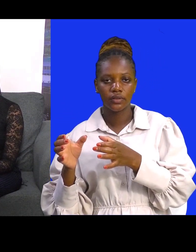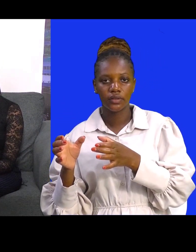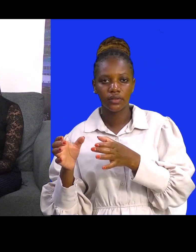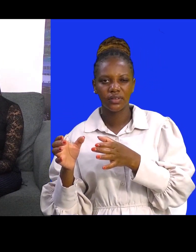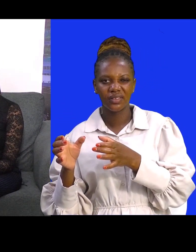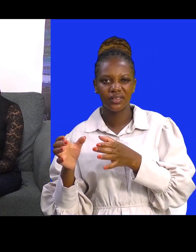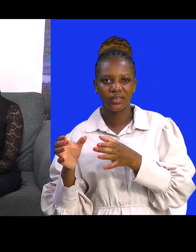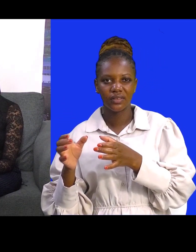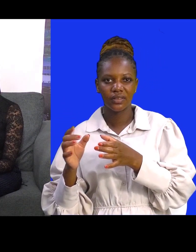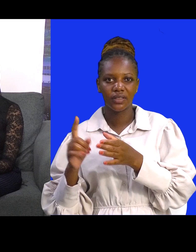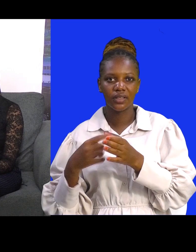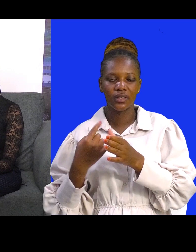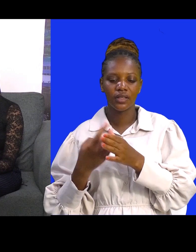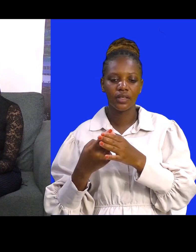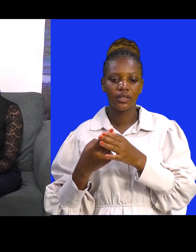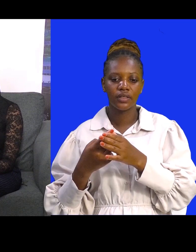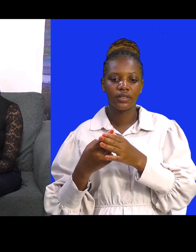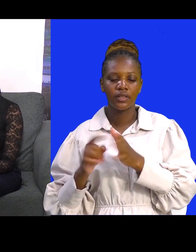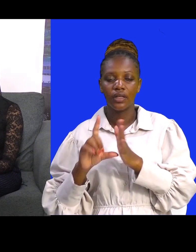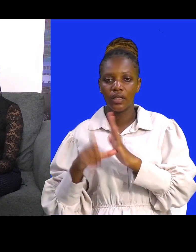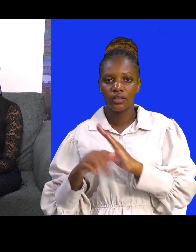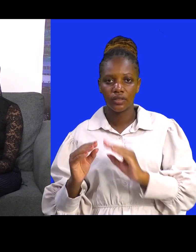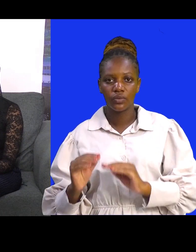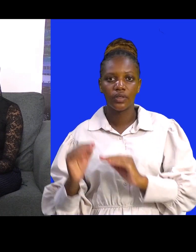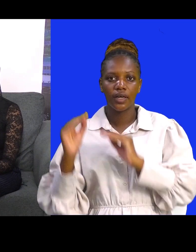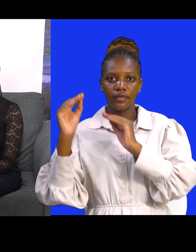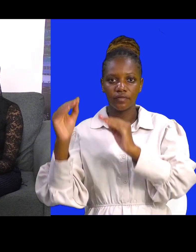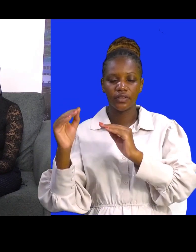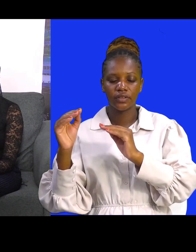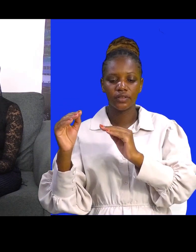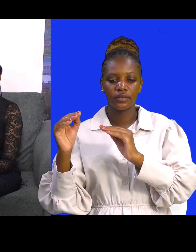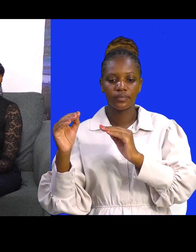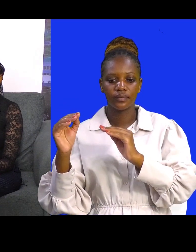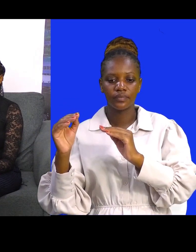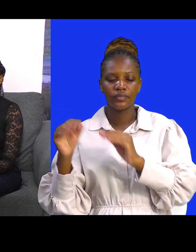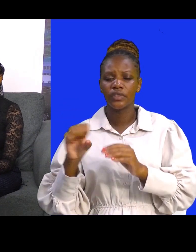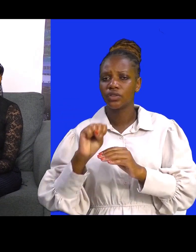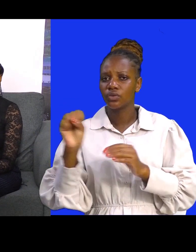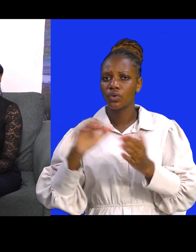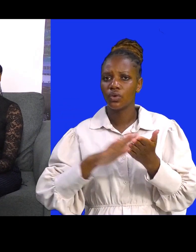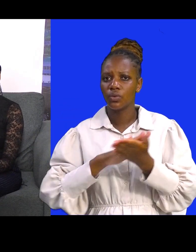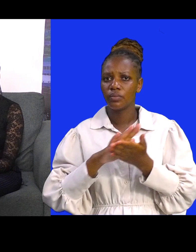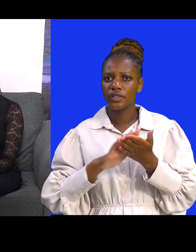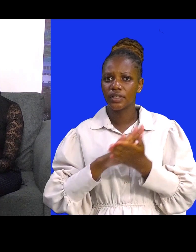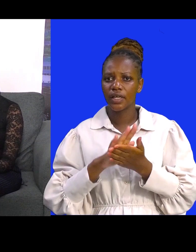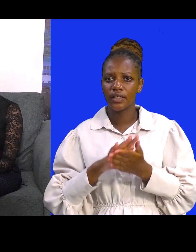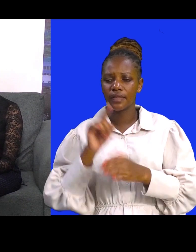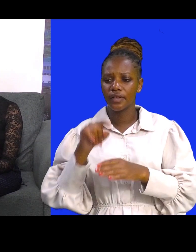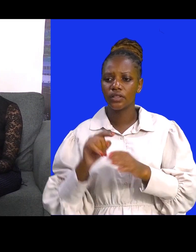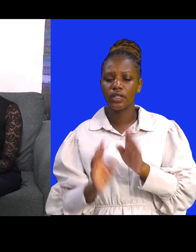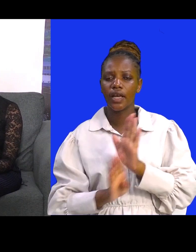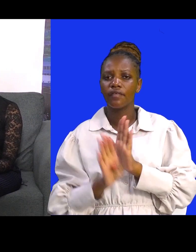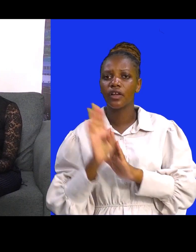and now it also gave birth to the SPM Africa Studios, which was doing productions. Yeah. So basically, it